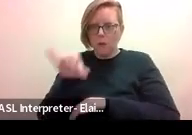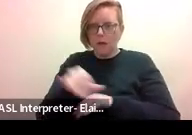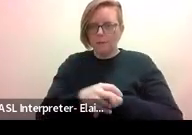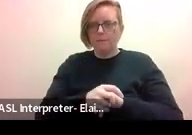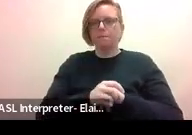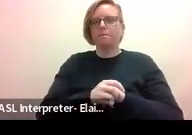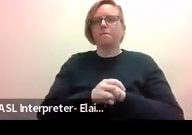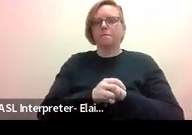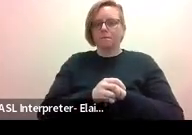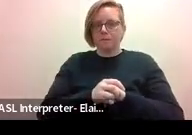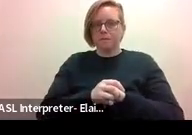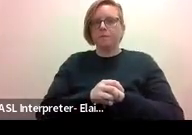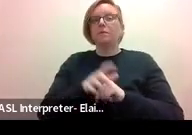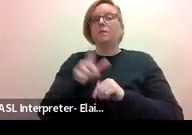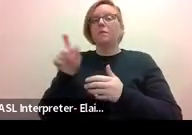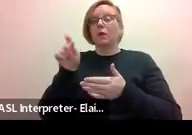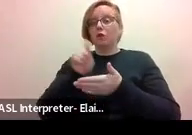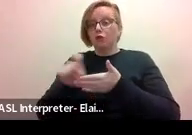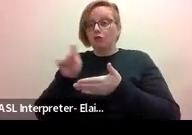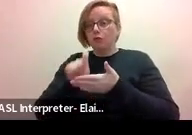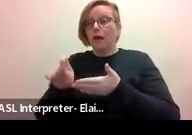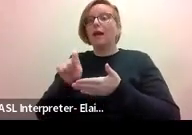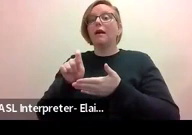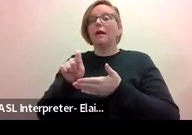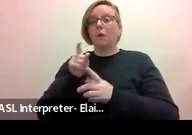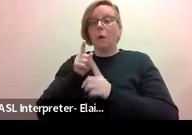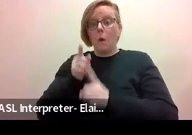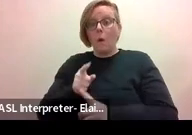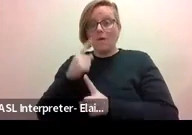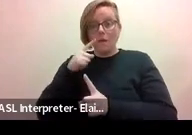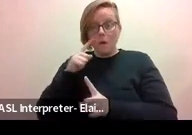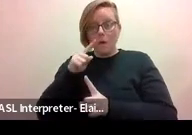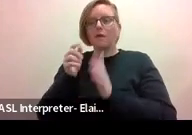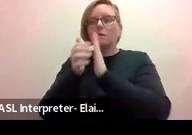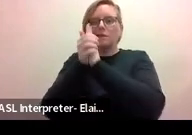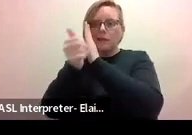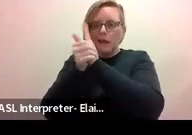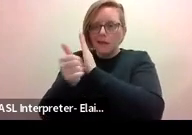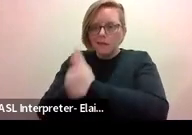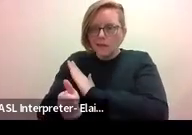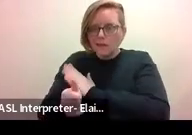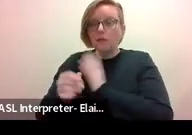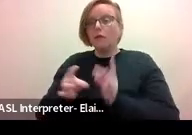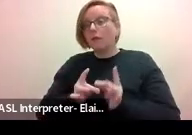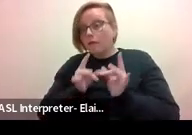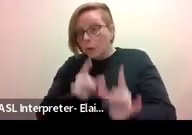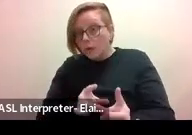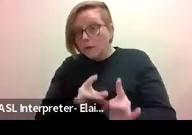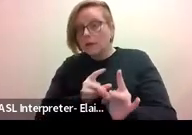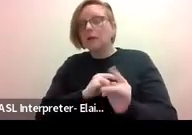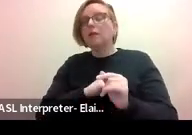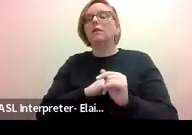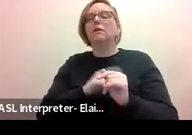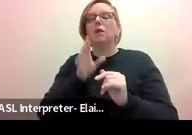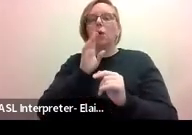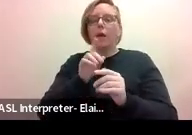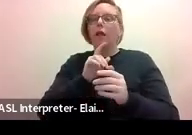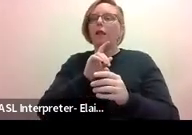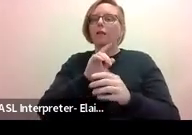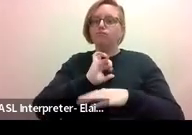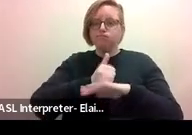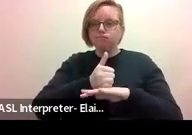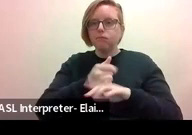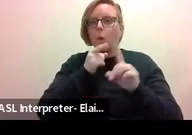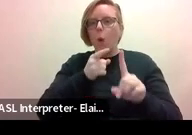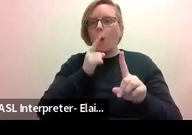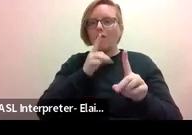You would write goals around the skills, right? Maybe it's fluency, right? You're going to write a fluency goal, and